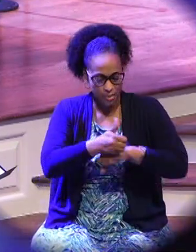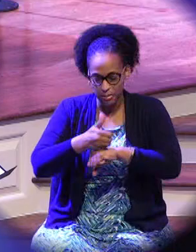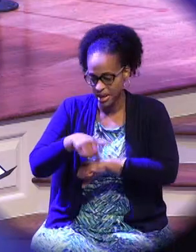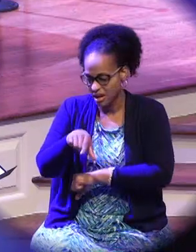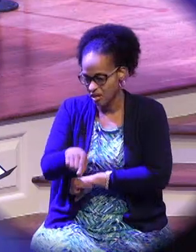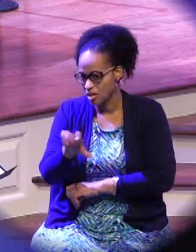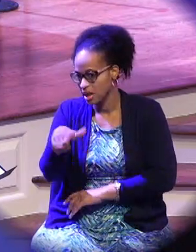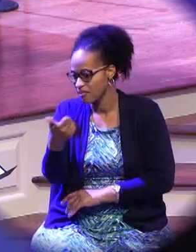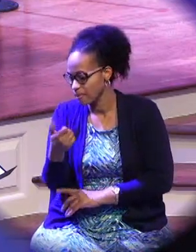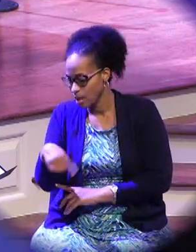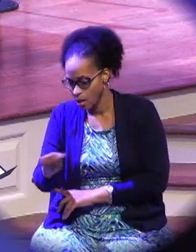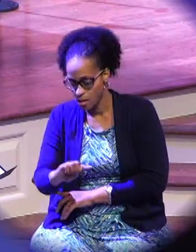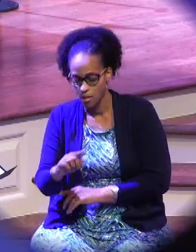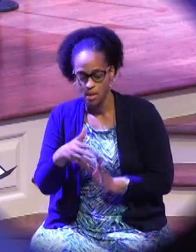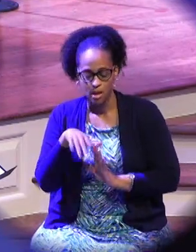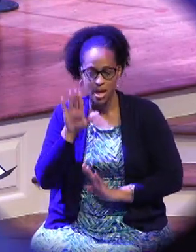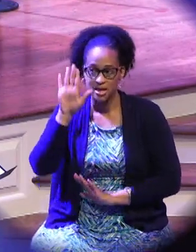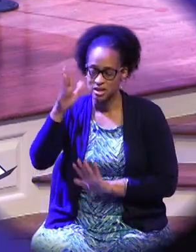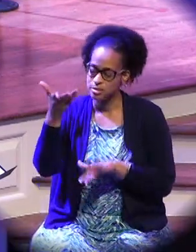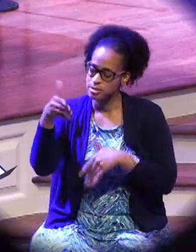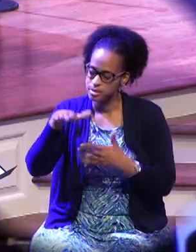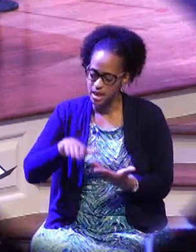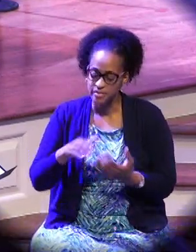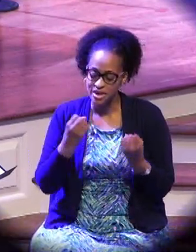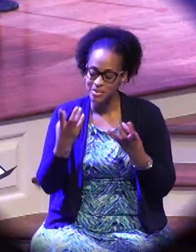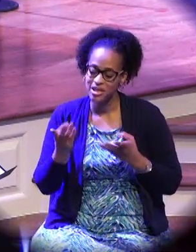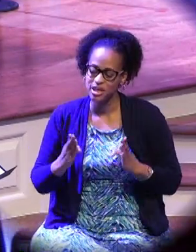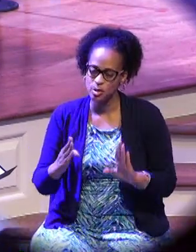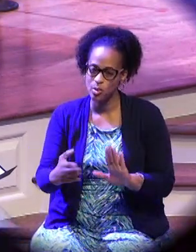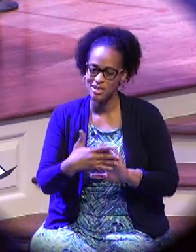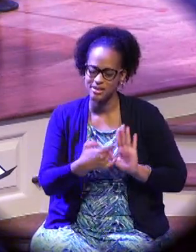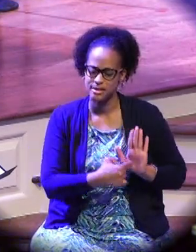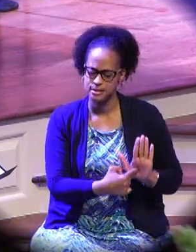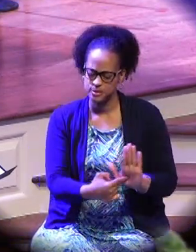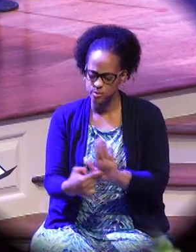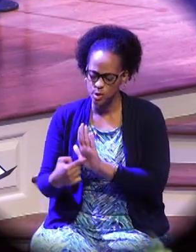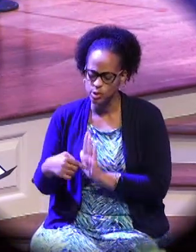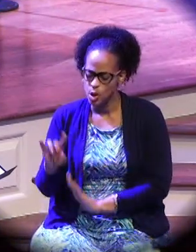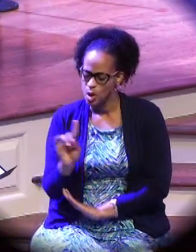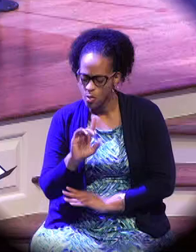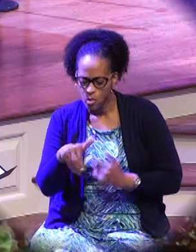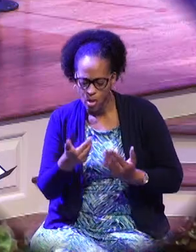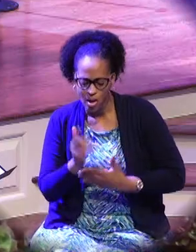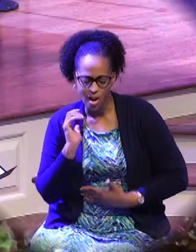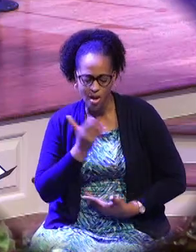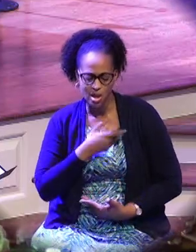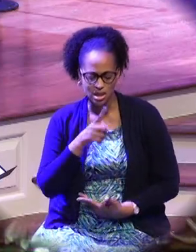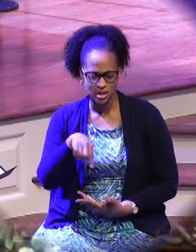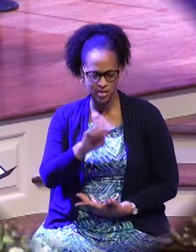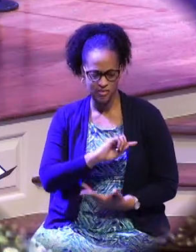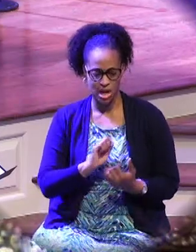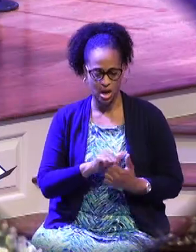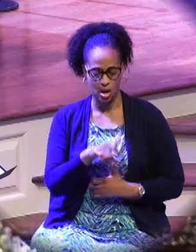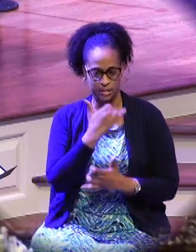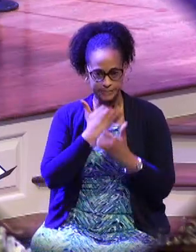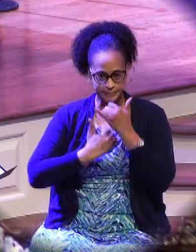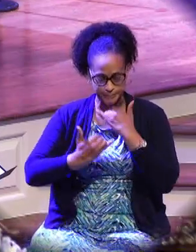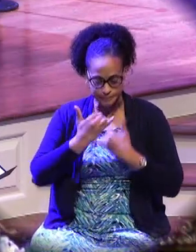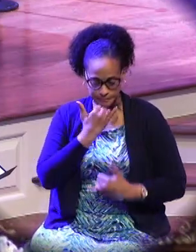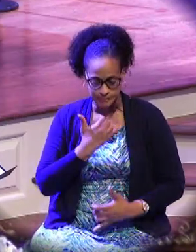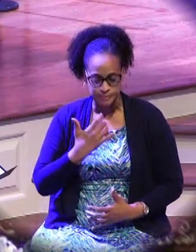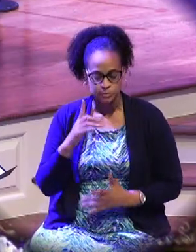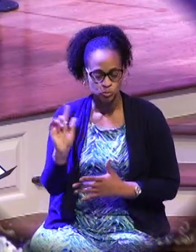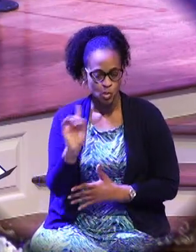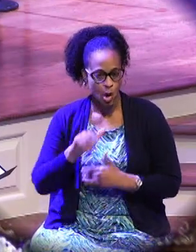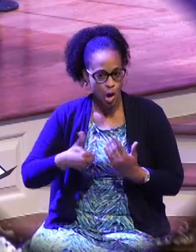on everybody else. And his death in many ways exposes where all of our ways lead. That all